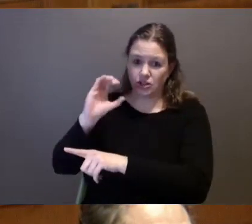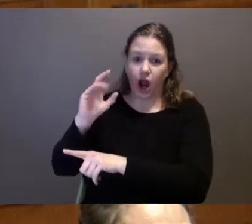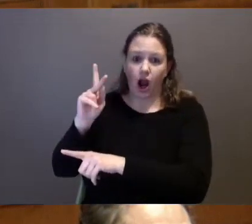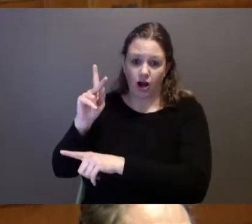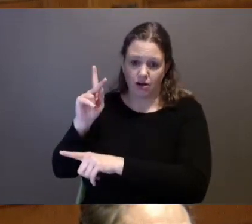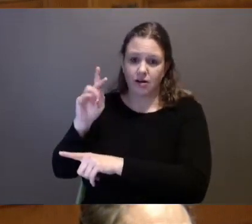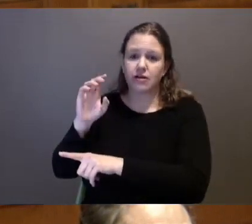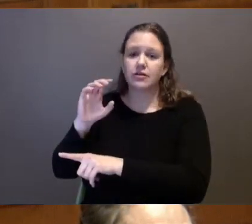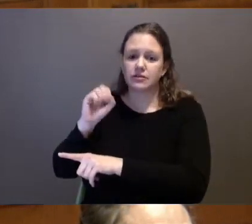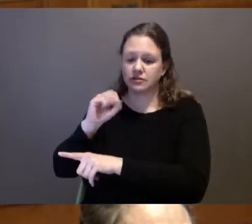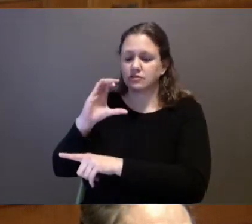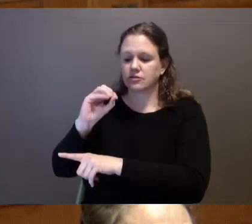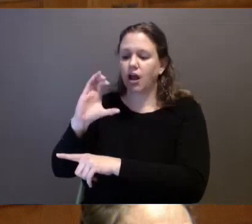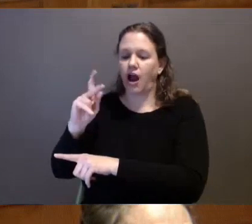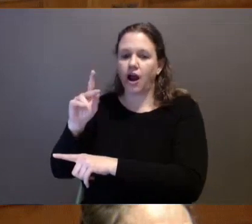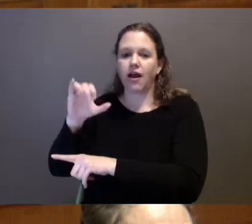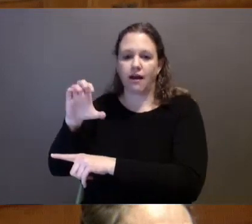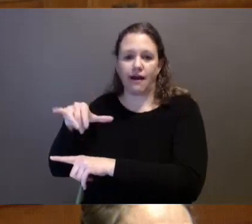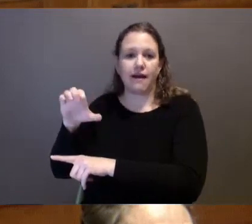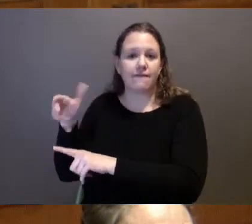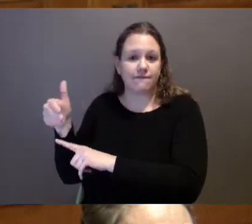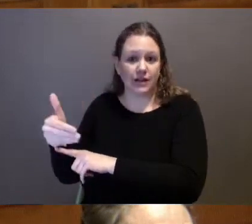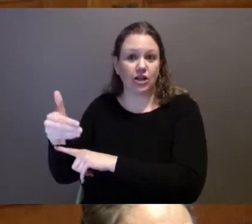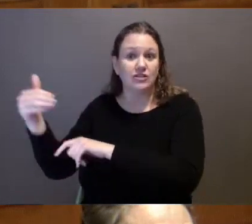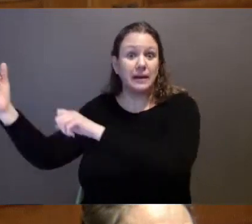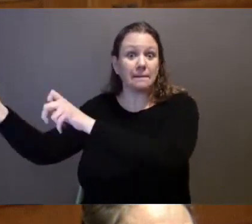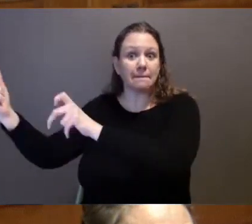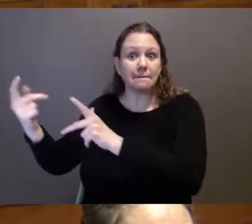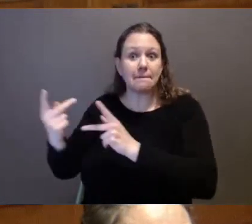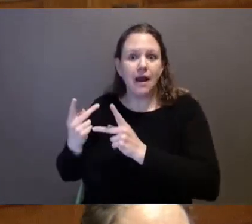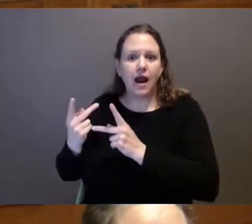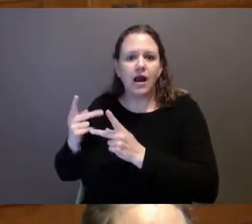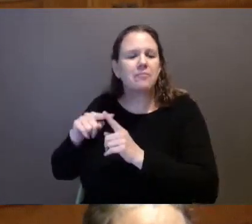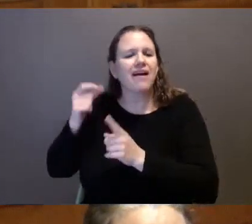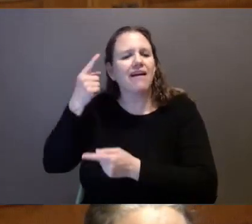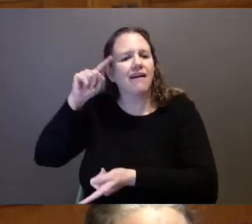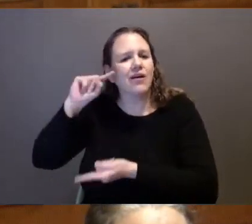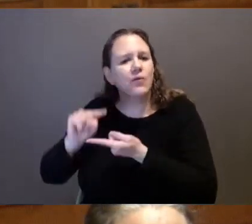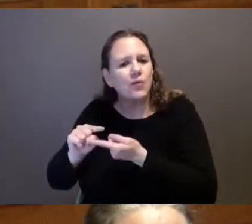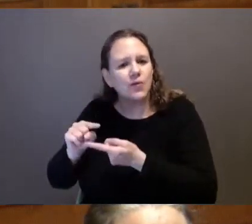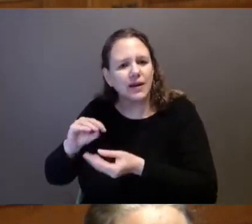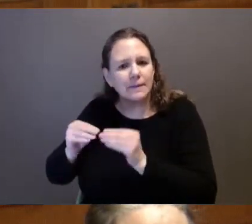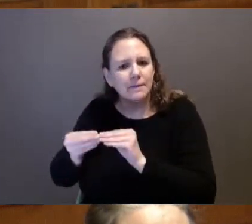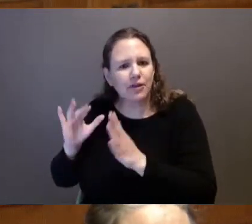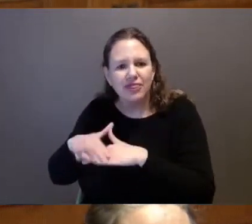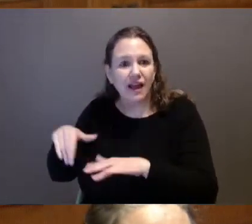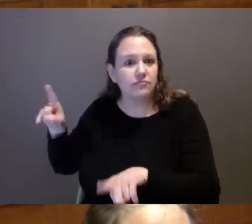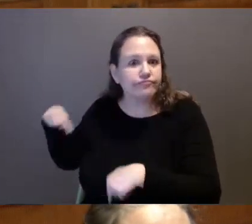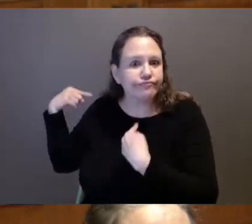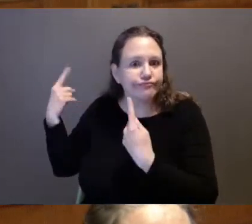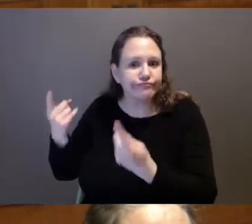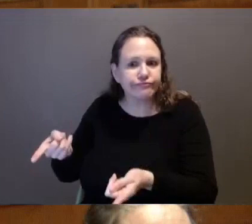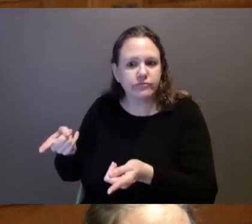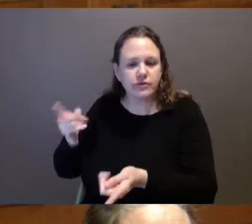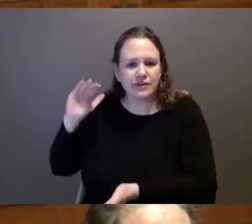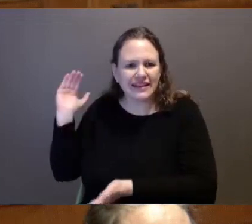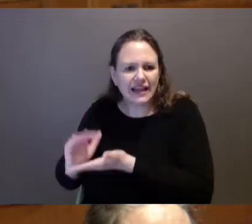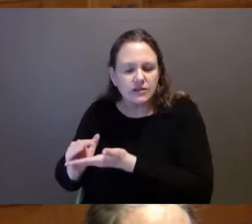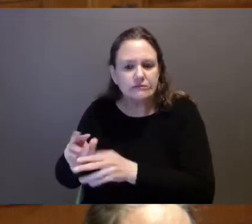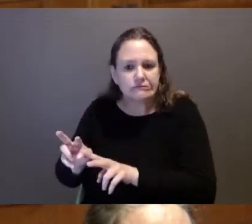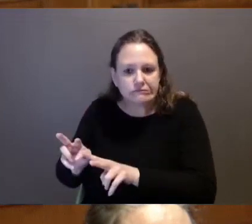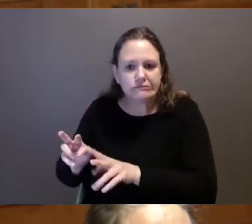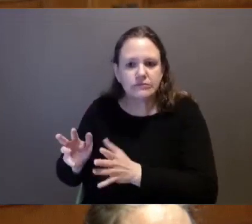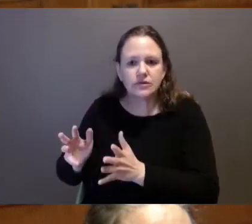Shouldn't this elicit an all-hands-on-deck response from all levels of government? British Columbians will be ashamed to learn that the province